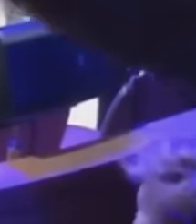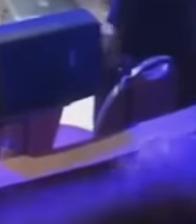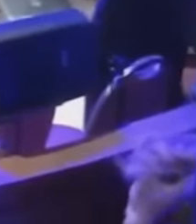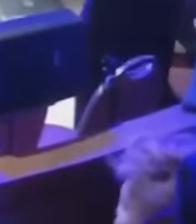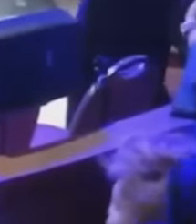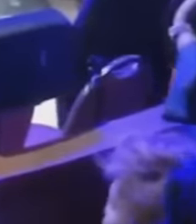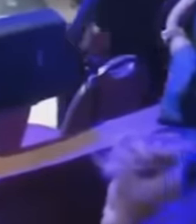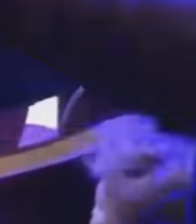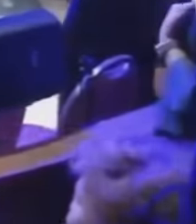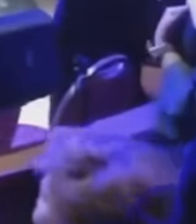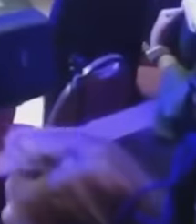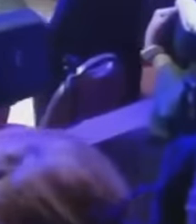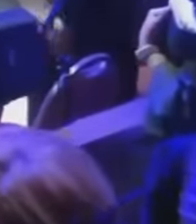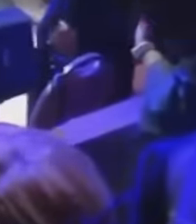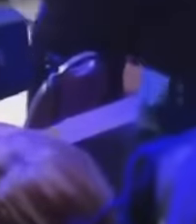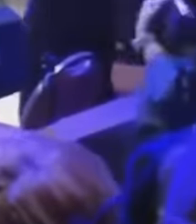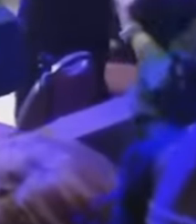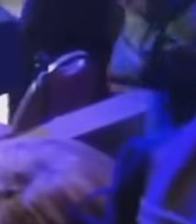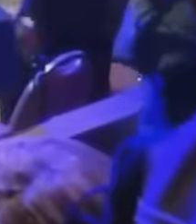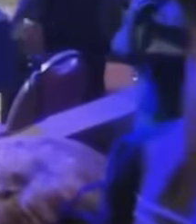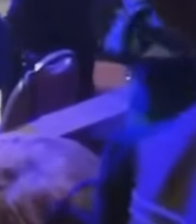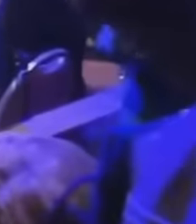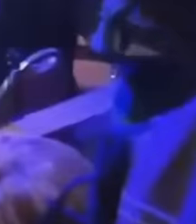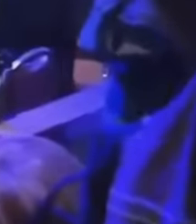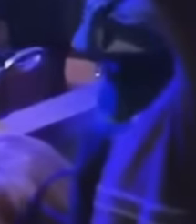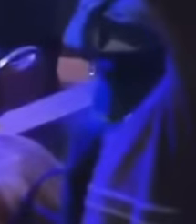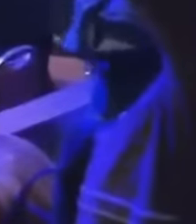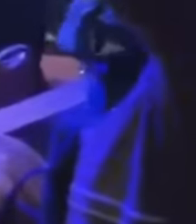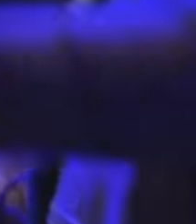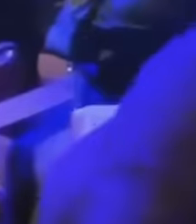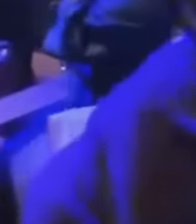until you can testify. I feel better,